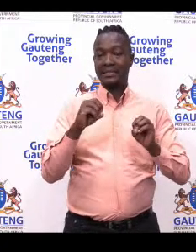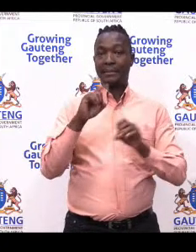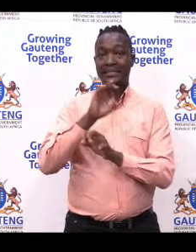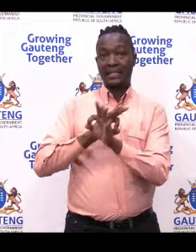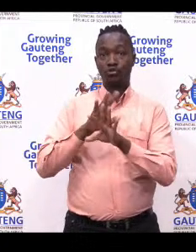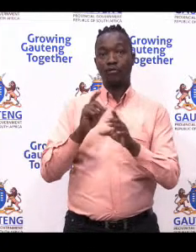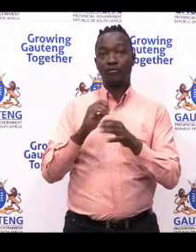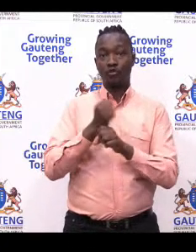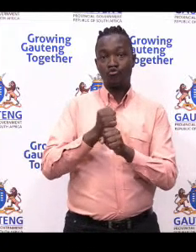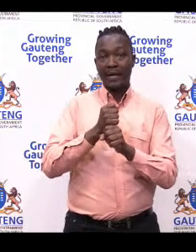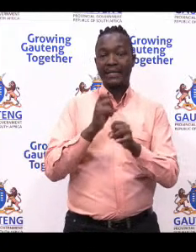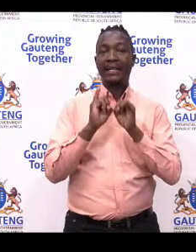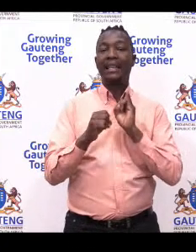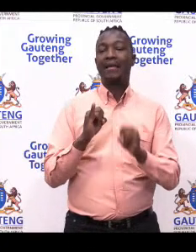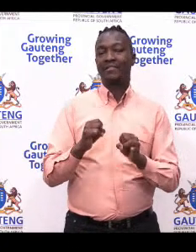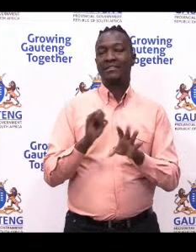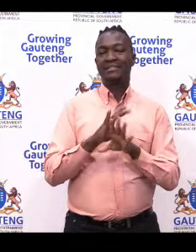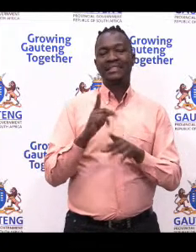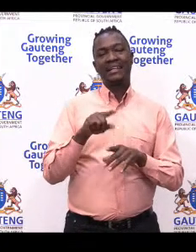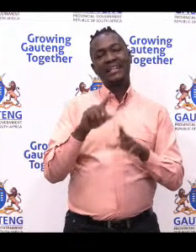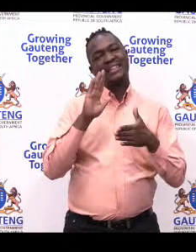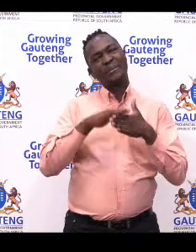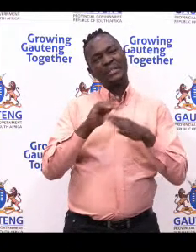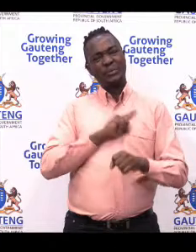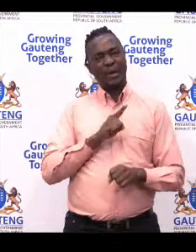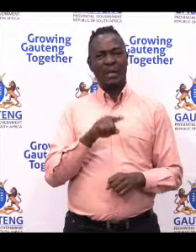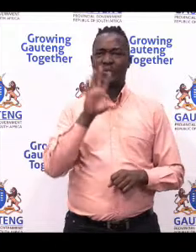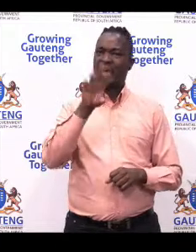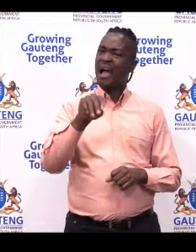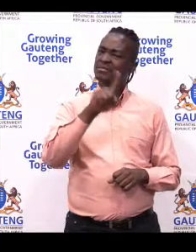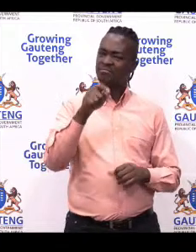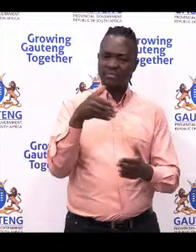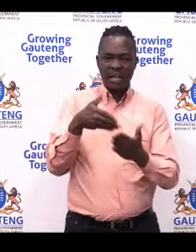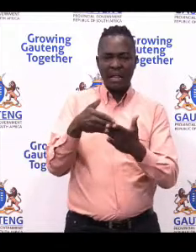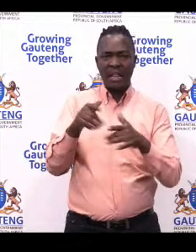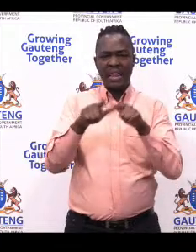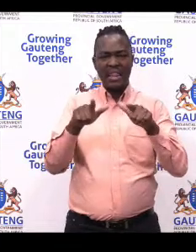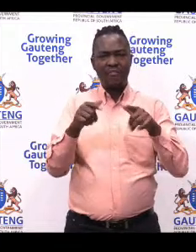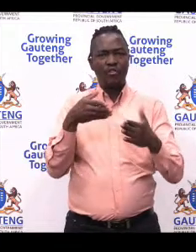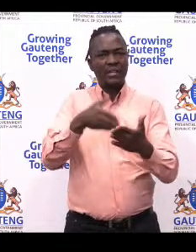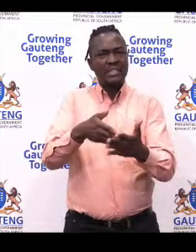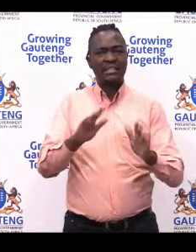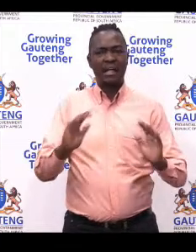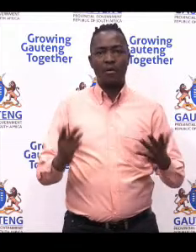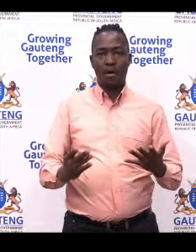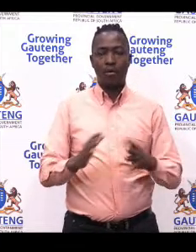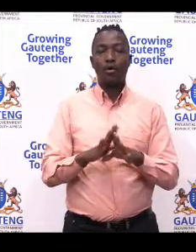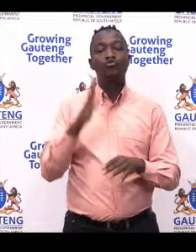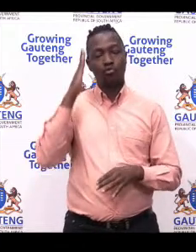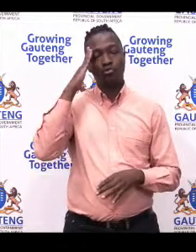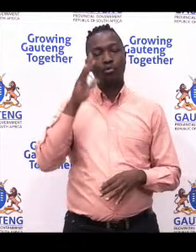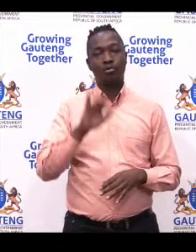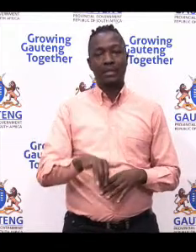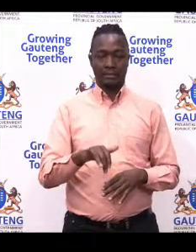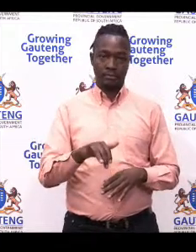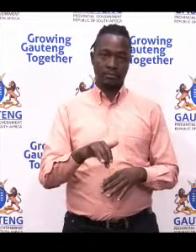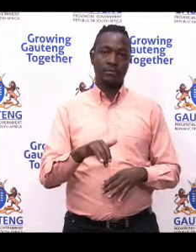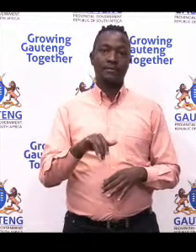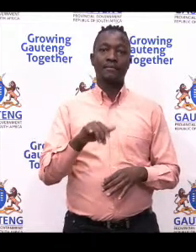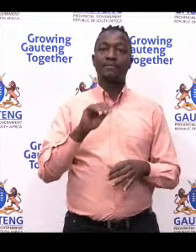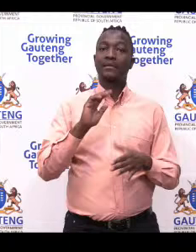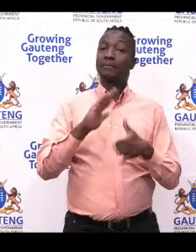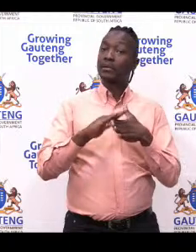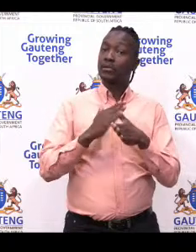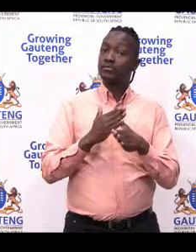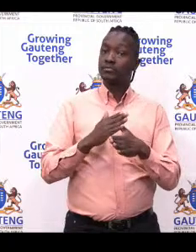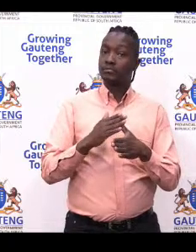the reason that you may ask is why such levels of attendance on different days. You would know that there would